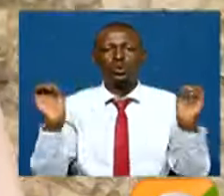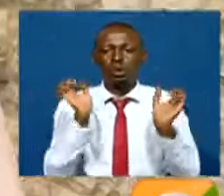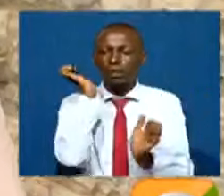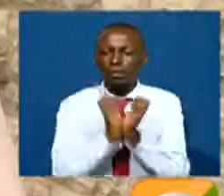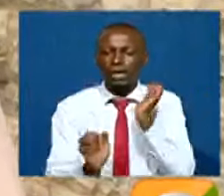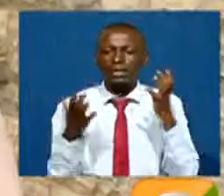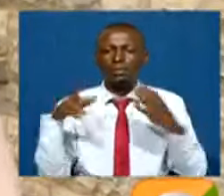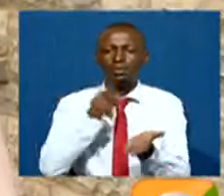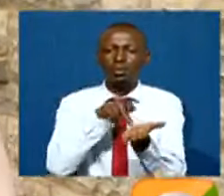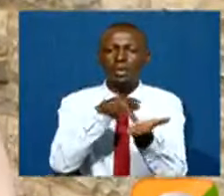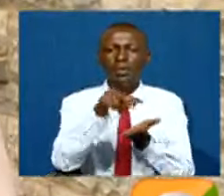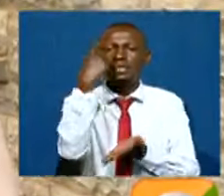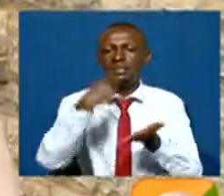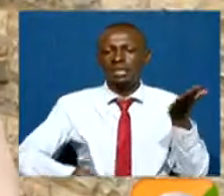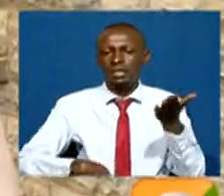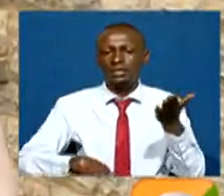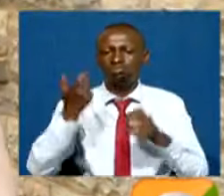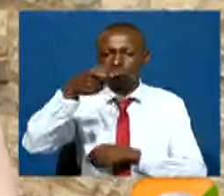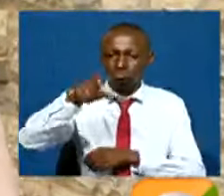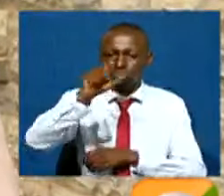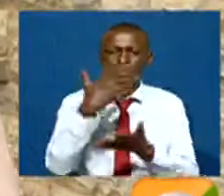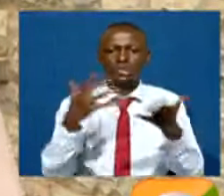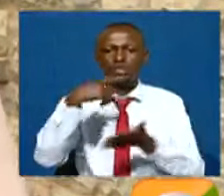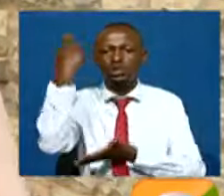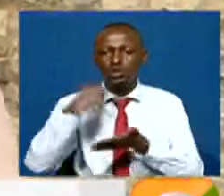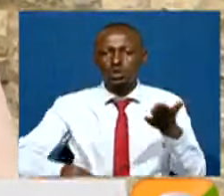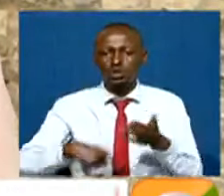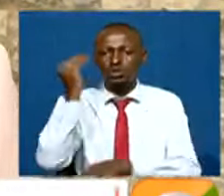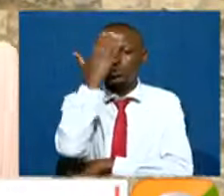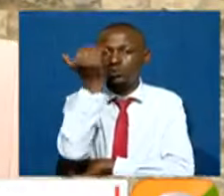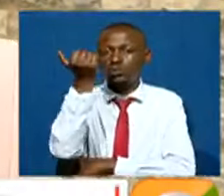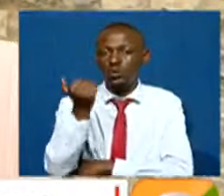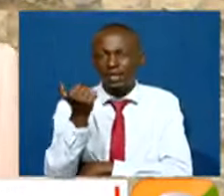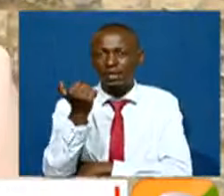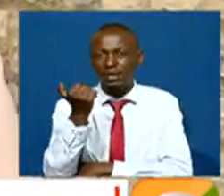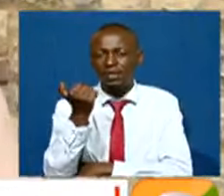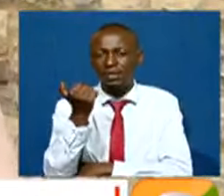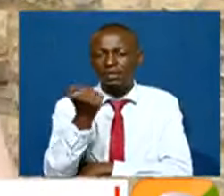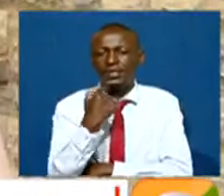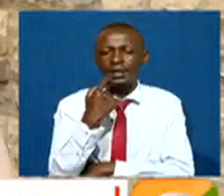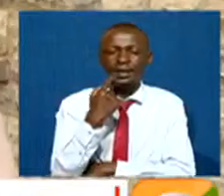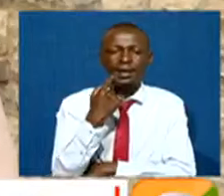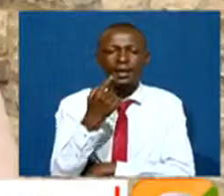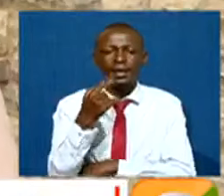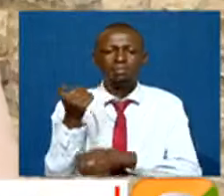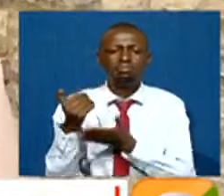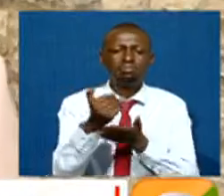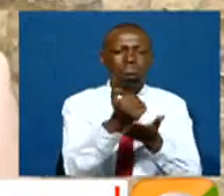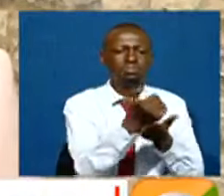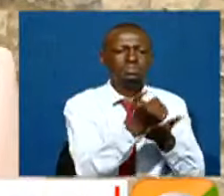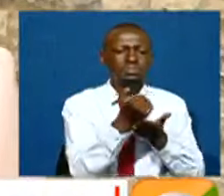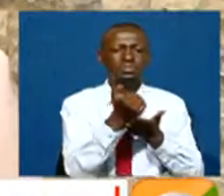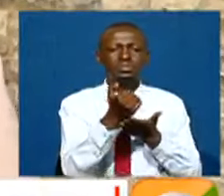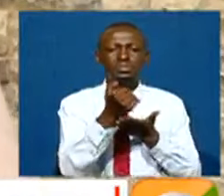taxpayers. Increasing the prices of commodities because of purporting to want to collect more in form